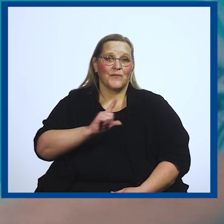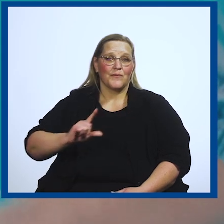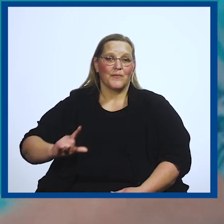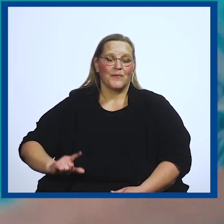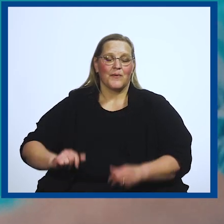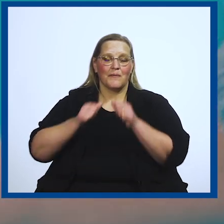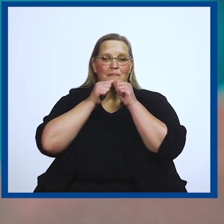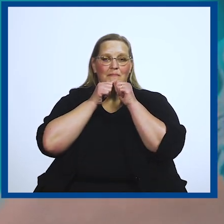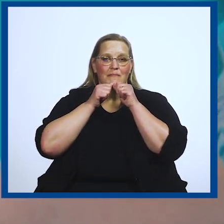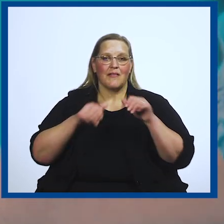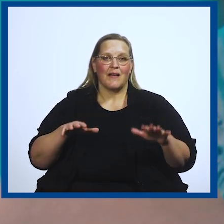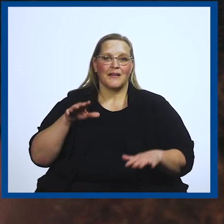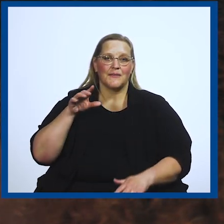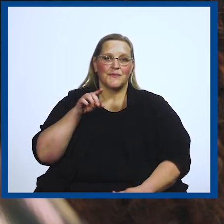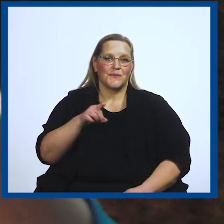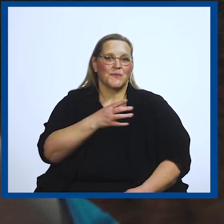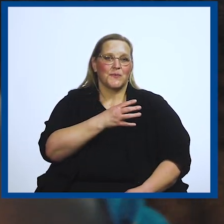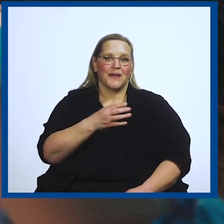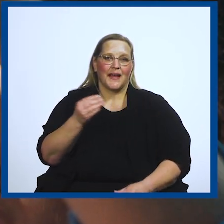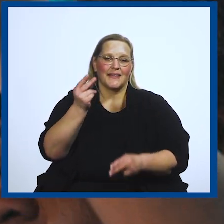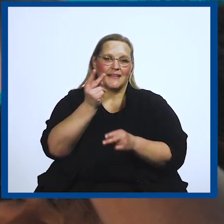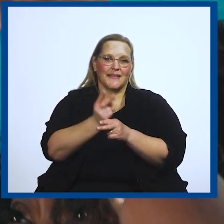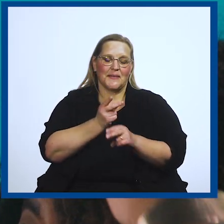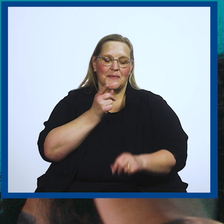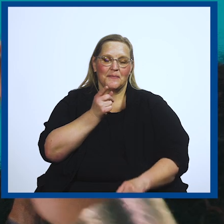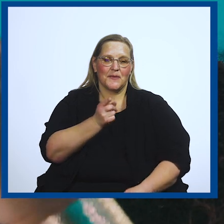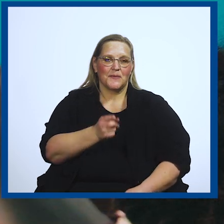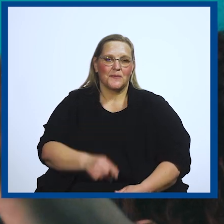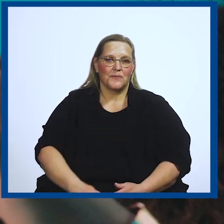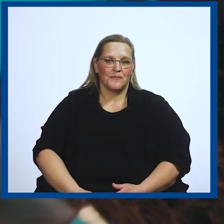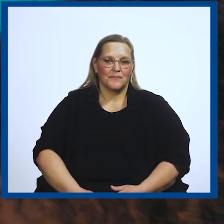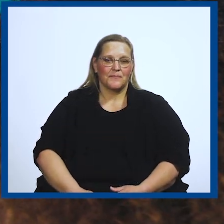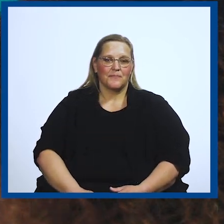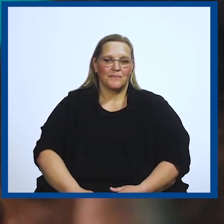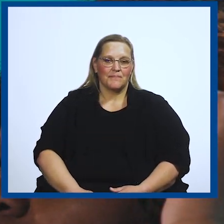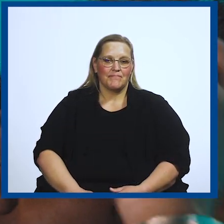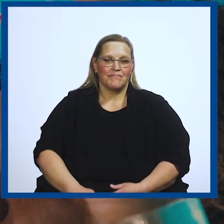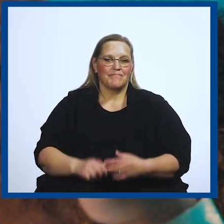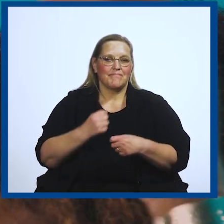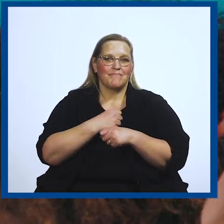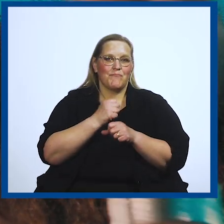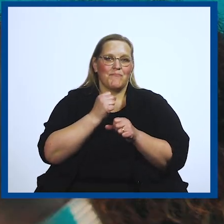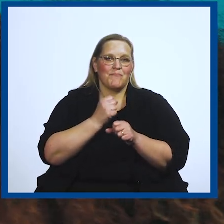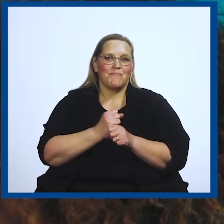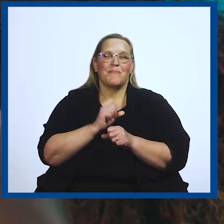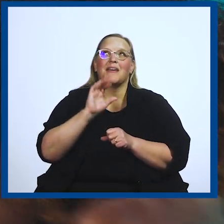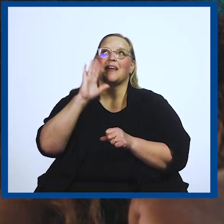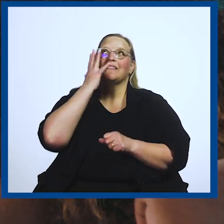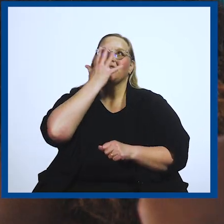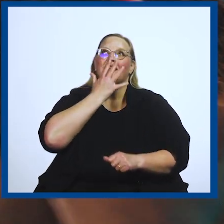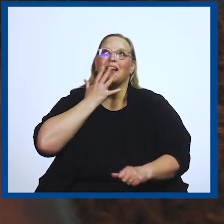Lord bless you and keep you. Make his